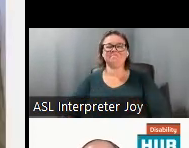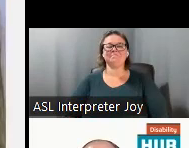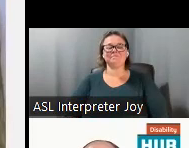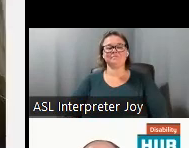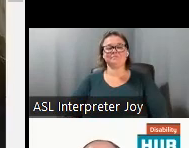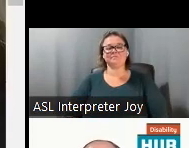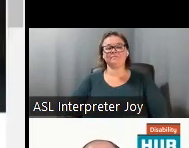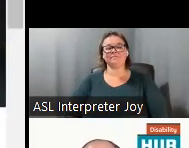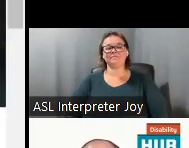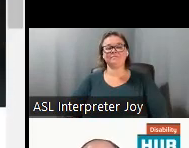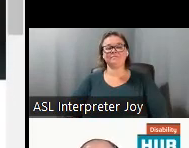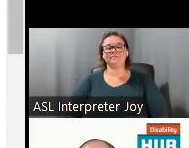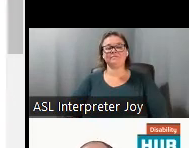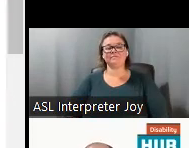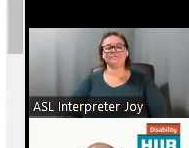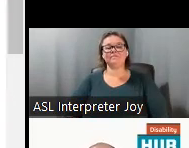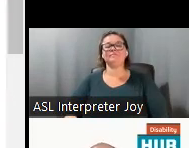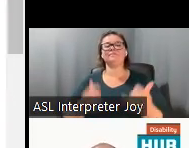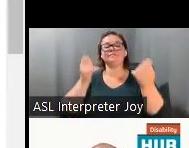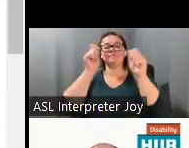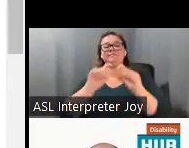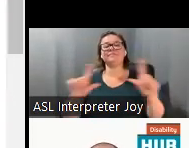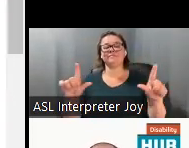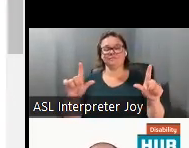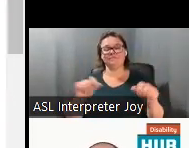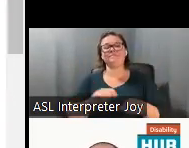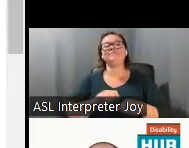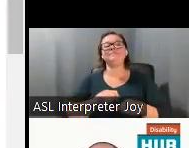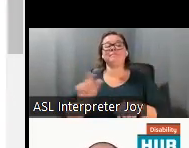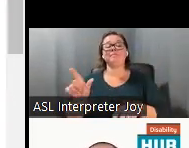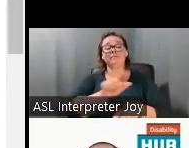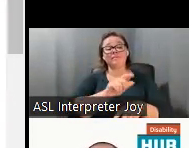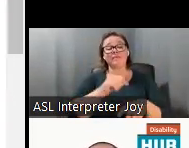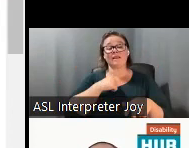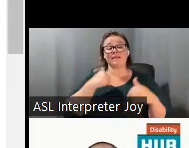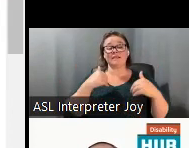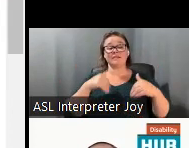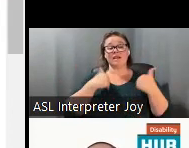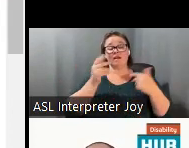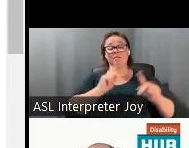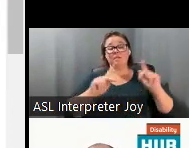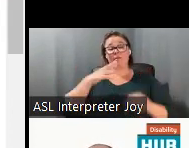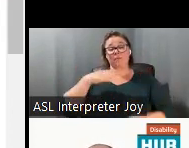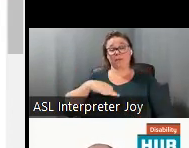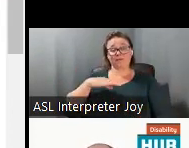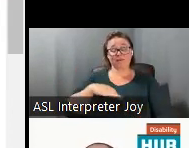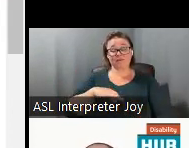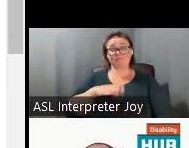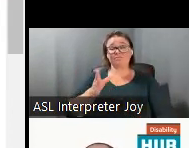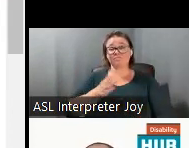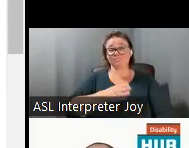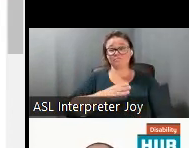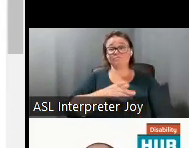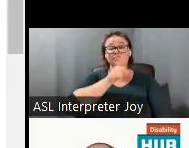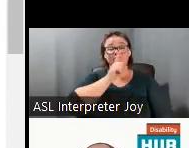All right, so it brings us to this page. It has on the left, youth, young people and benefits. And it really is